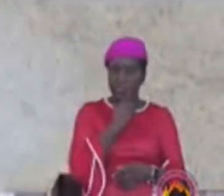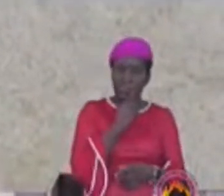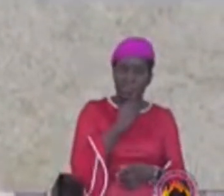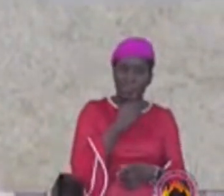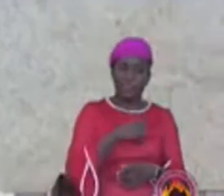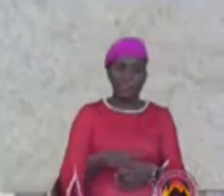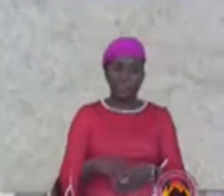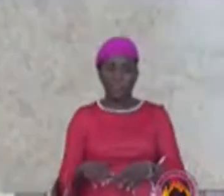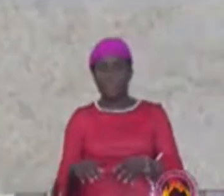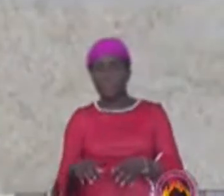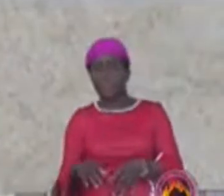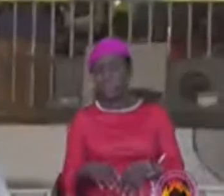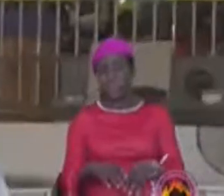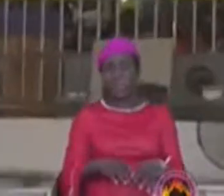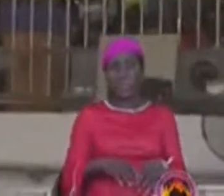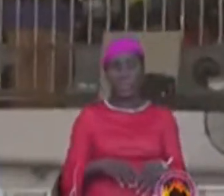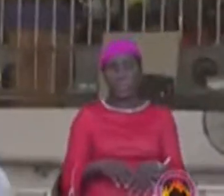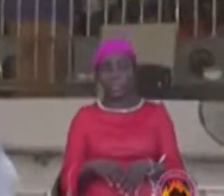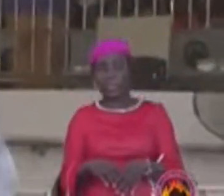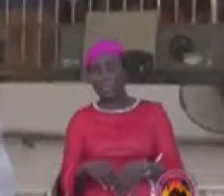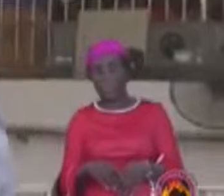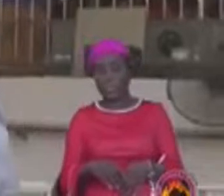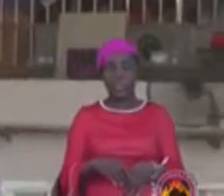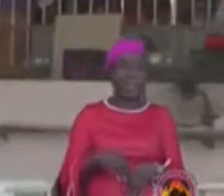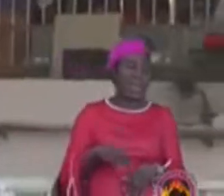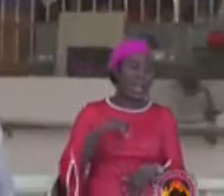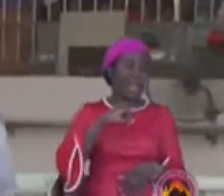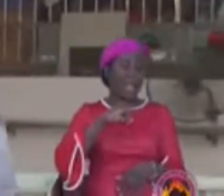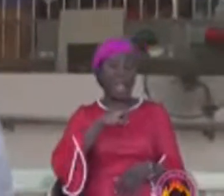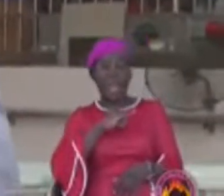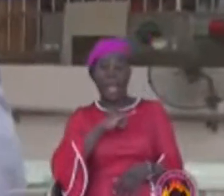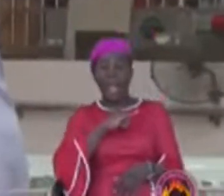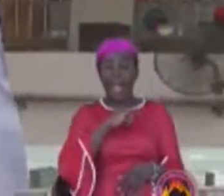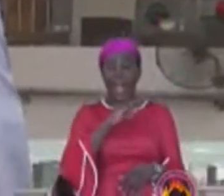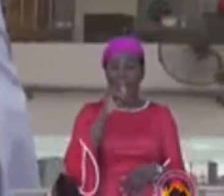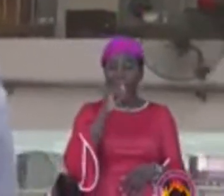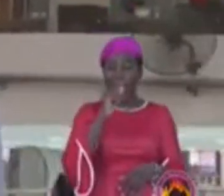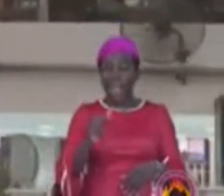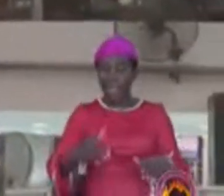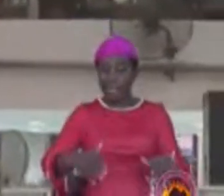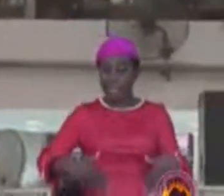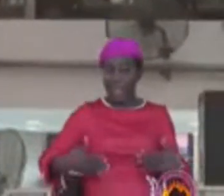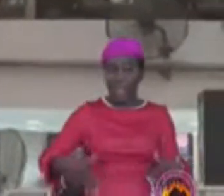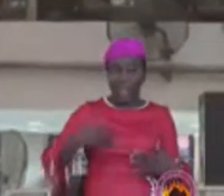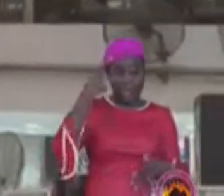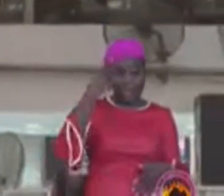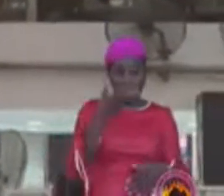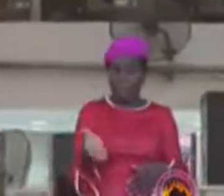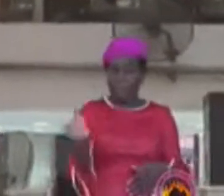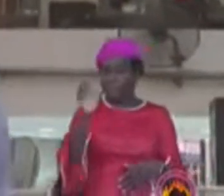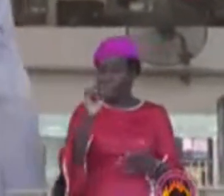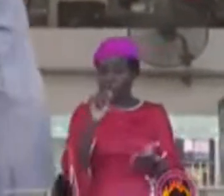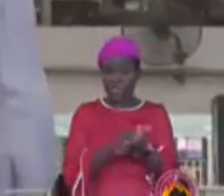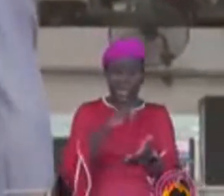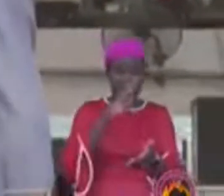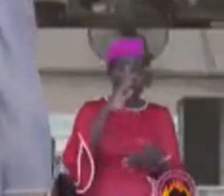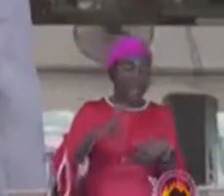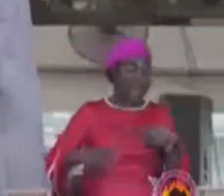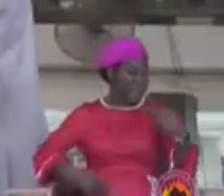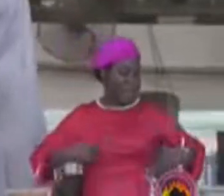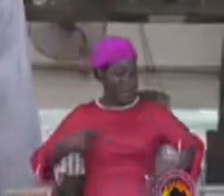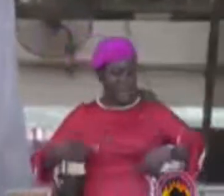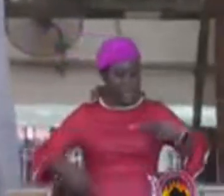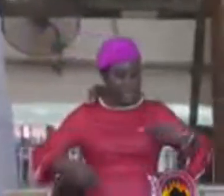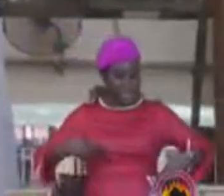o emi o pe kolo pe ko ma so pe mo emi o pe